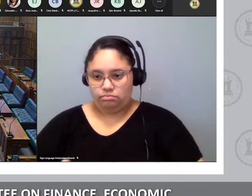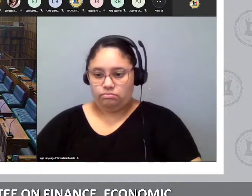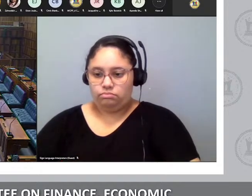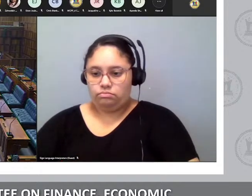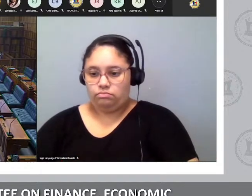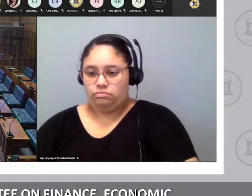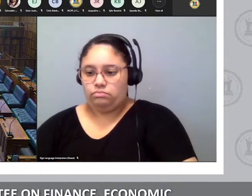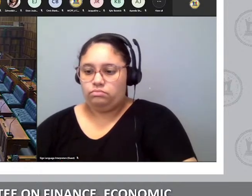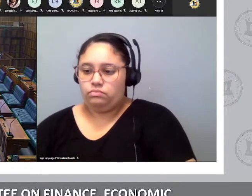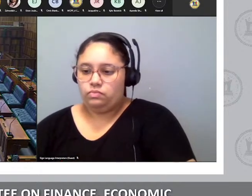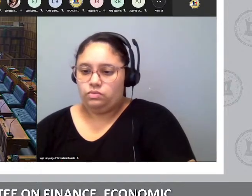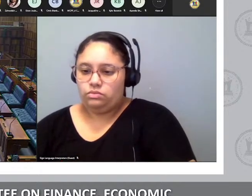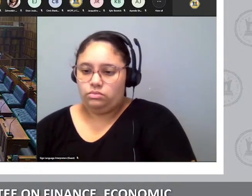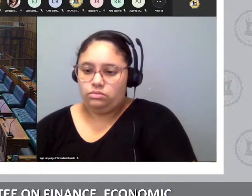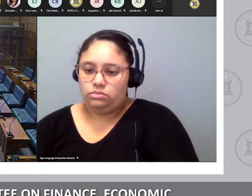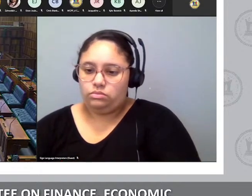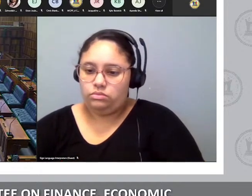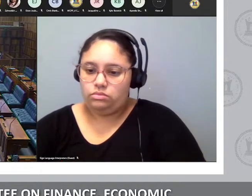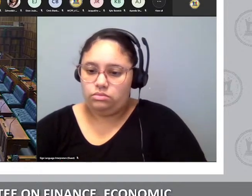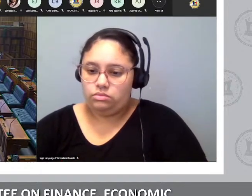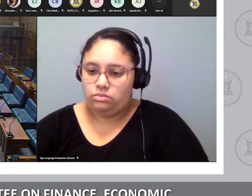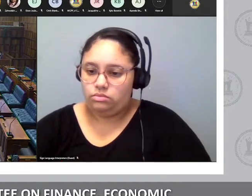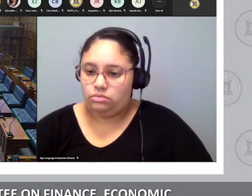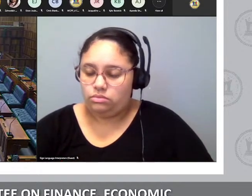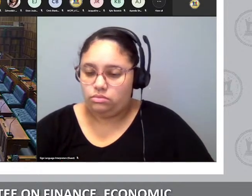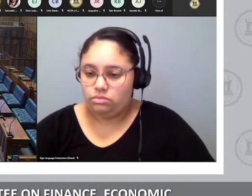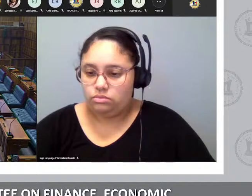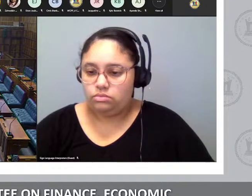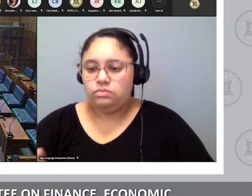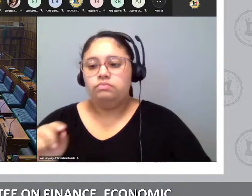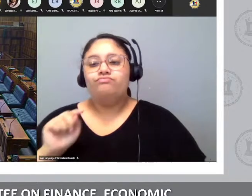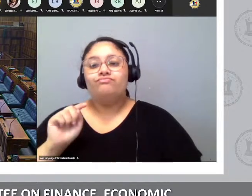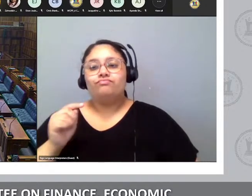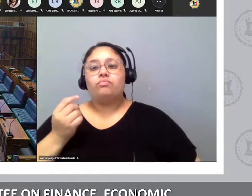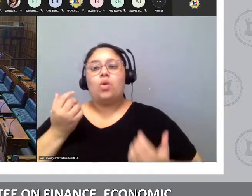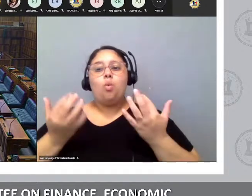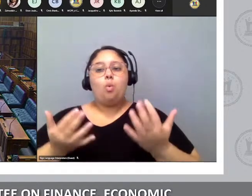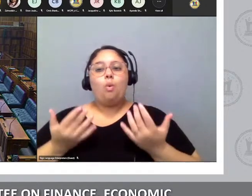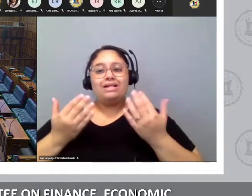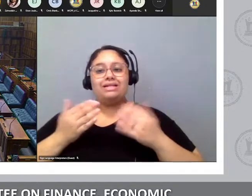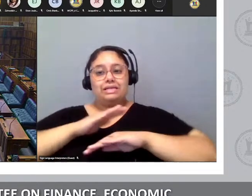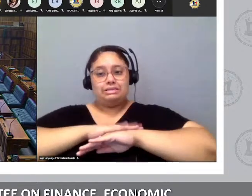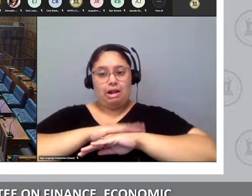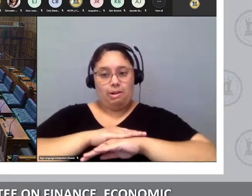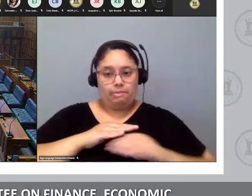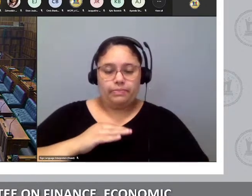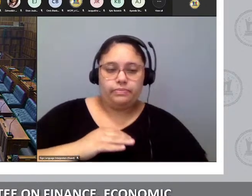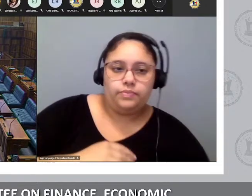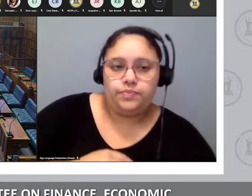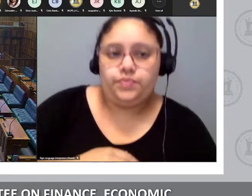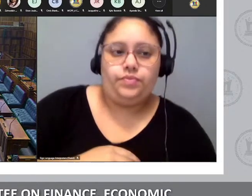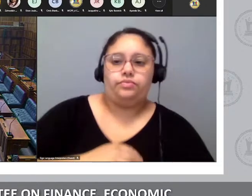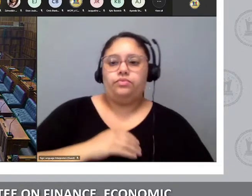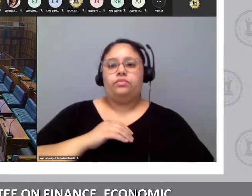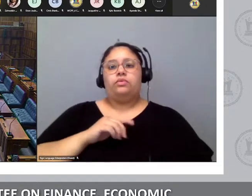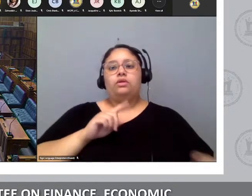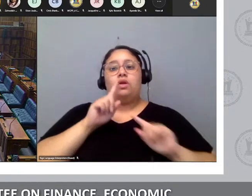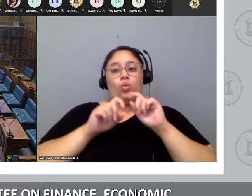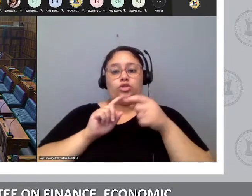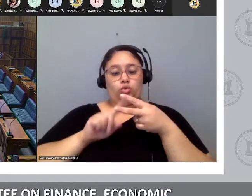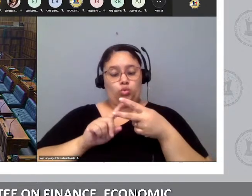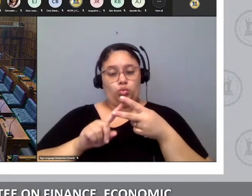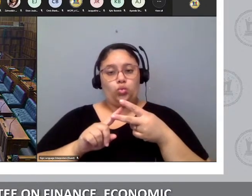waiting times that's the second question I just wanted to understand because I think the cry is always about uh